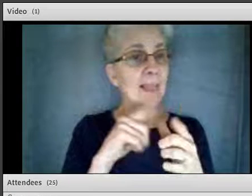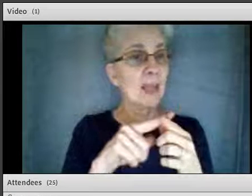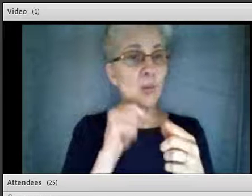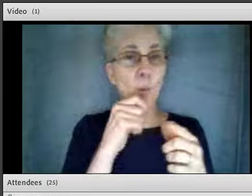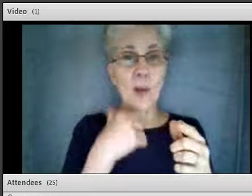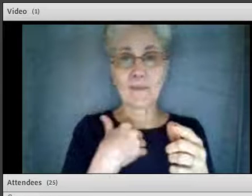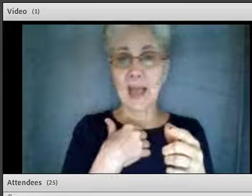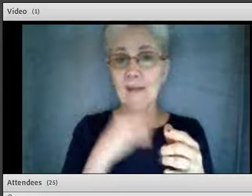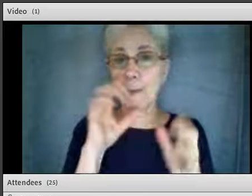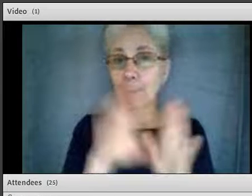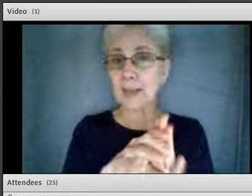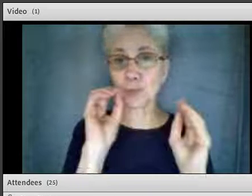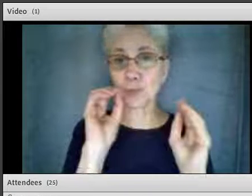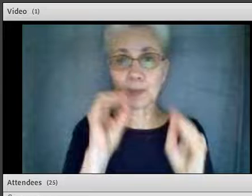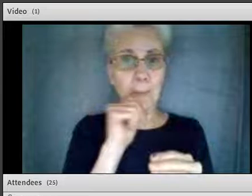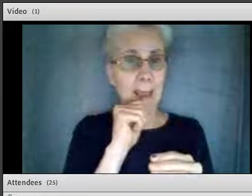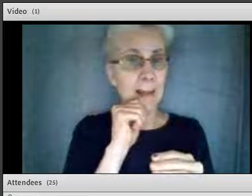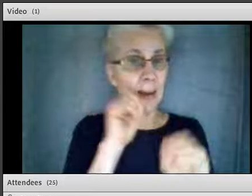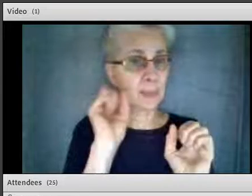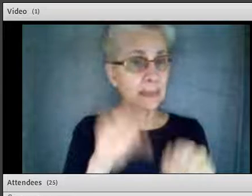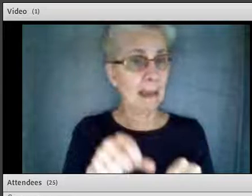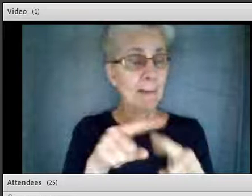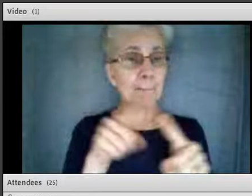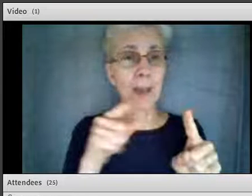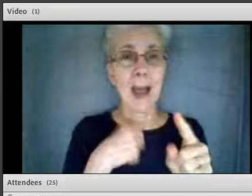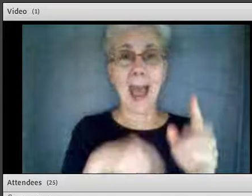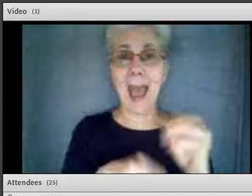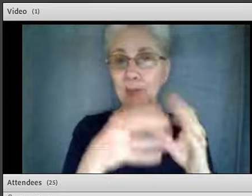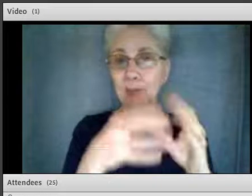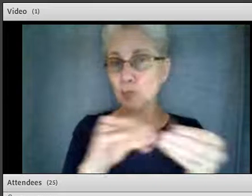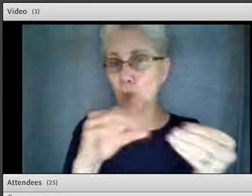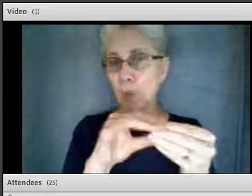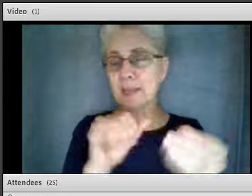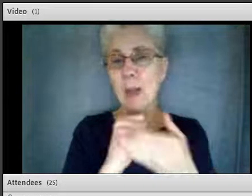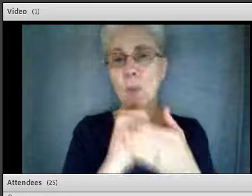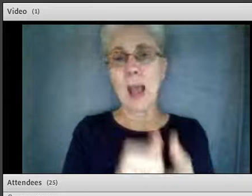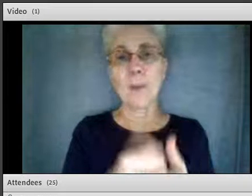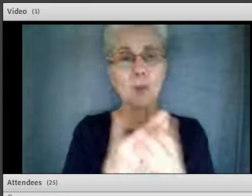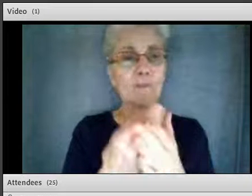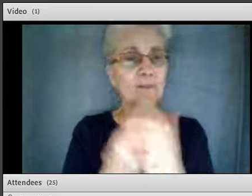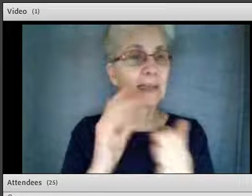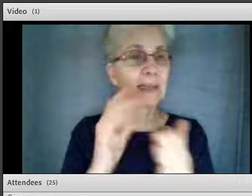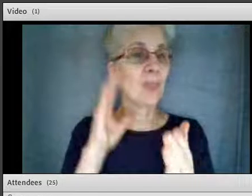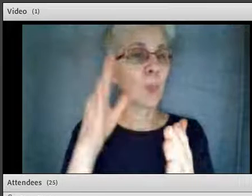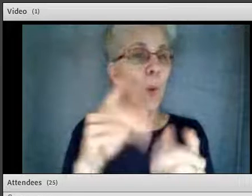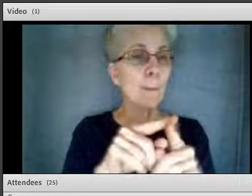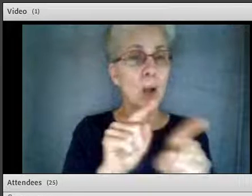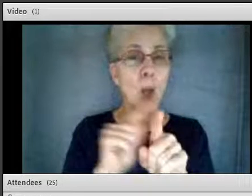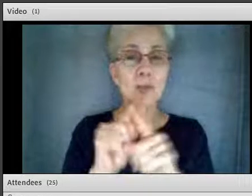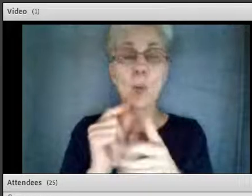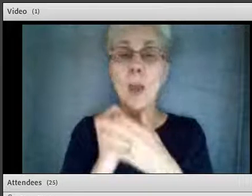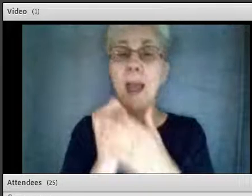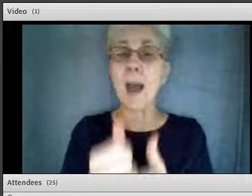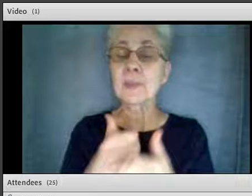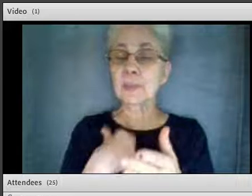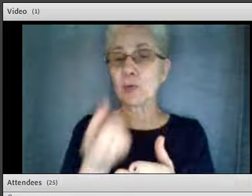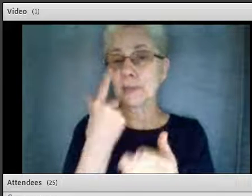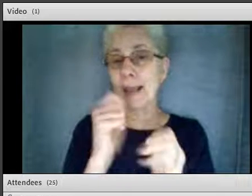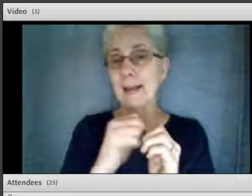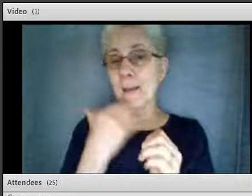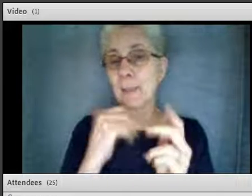But adding their stories, this will help you with funding down the road, but also it helps me understand how people use the library. And it kind